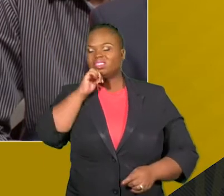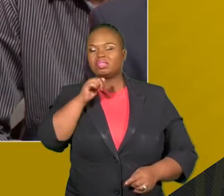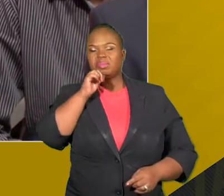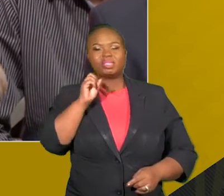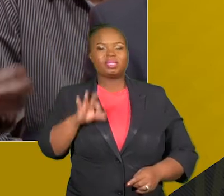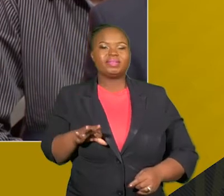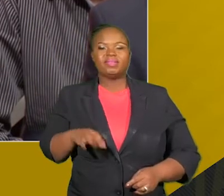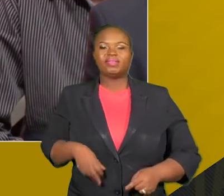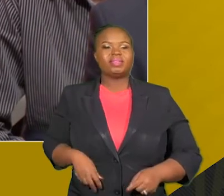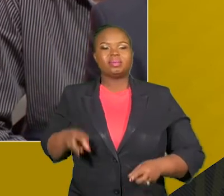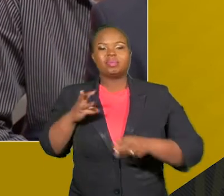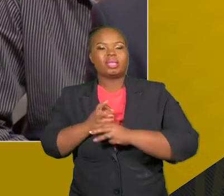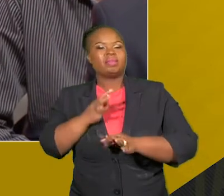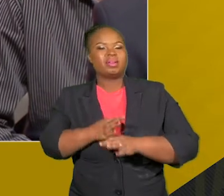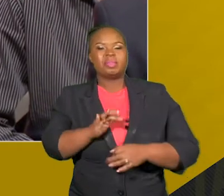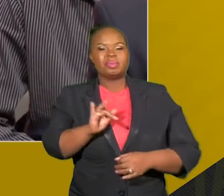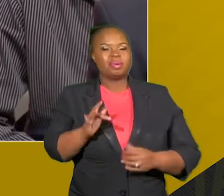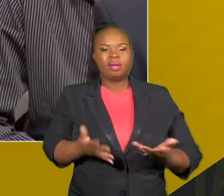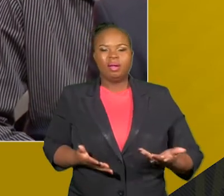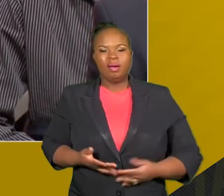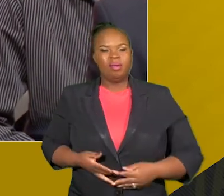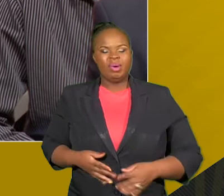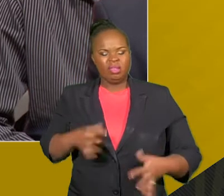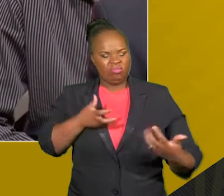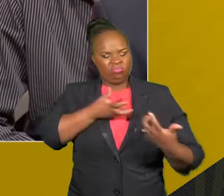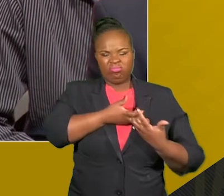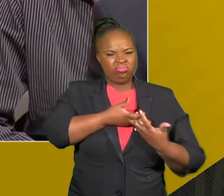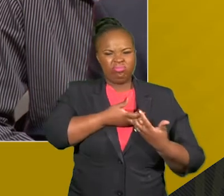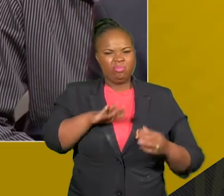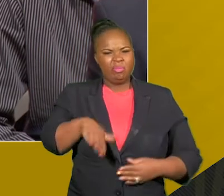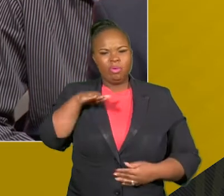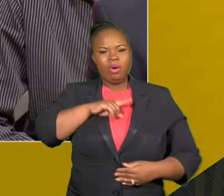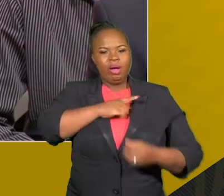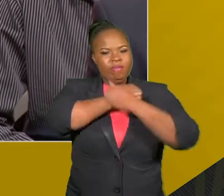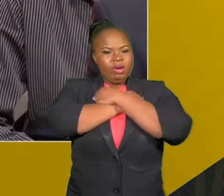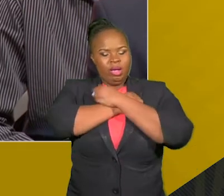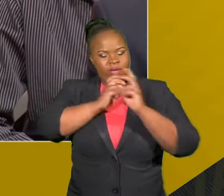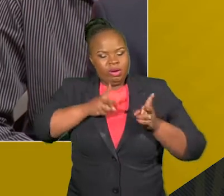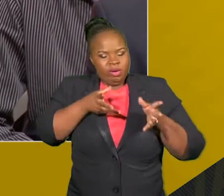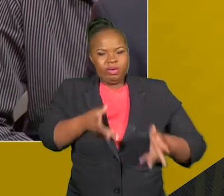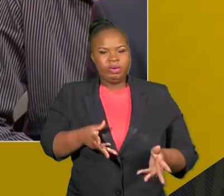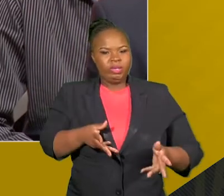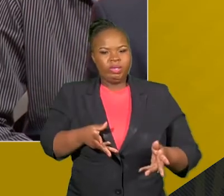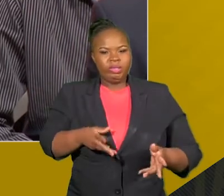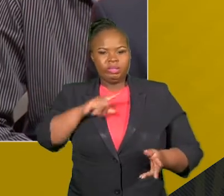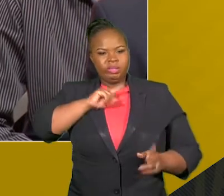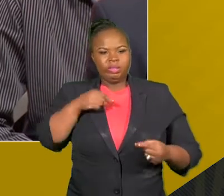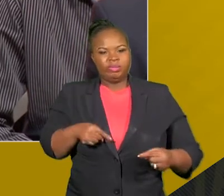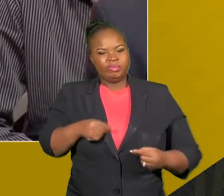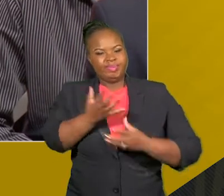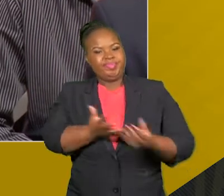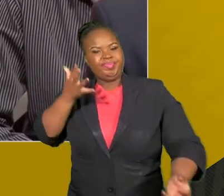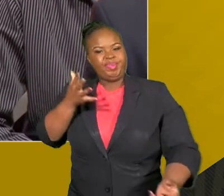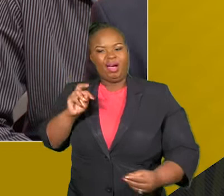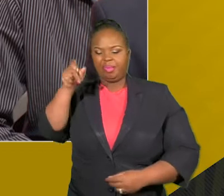any influence from anywhere, you don't subscribe to any of those things. Because naturally when you love, you love. So you will not raise your hand to